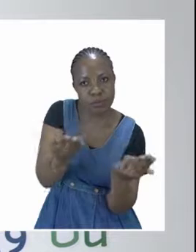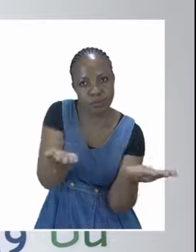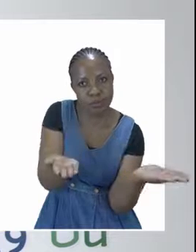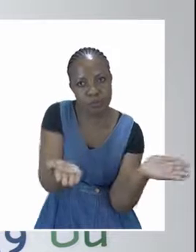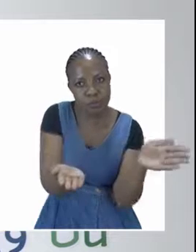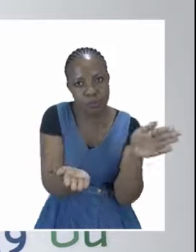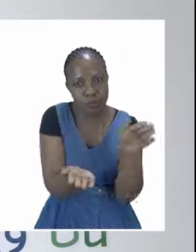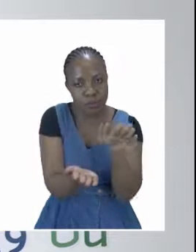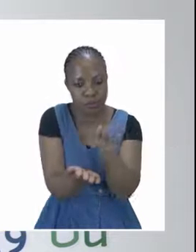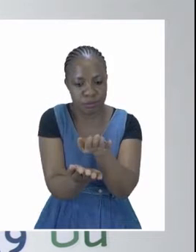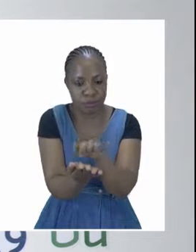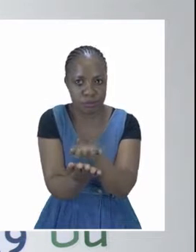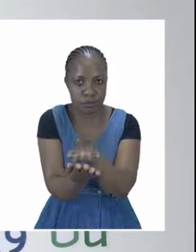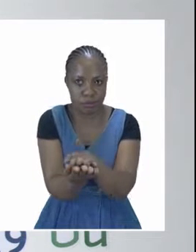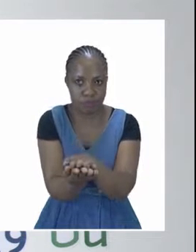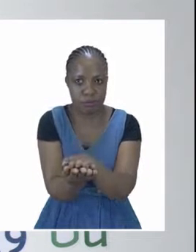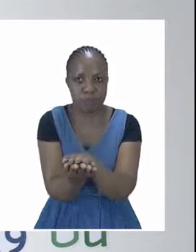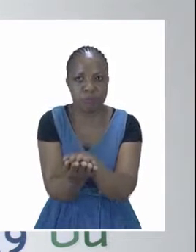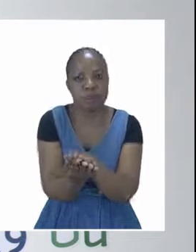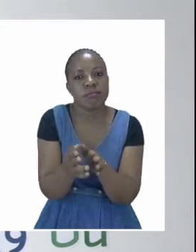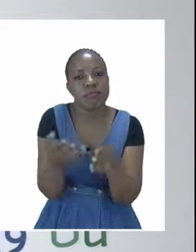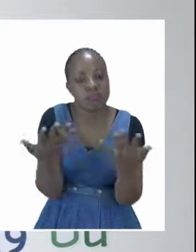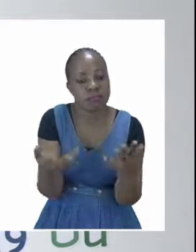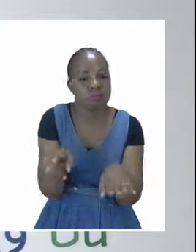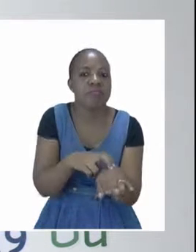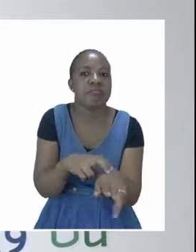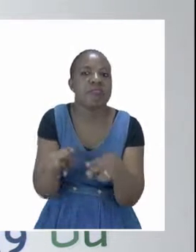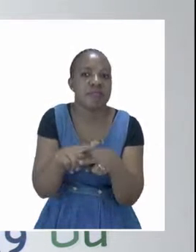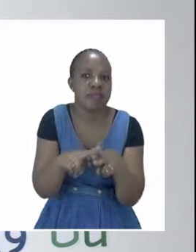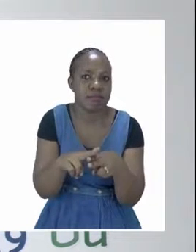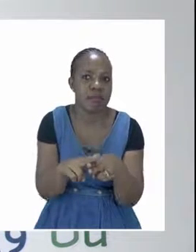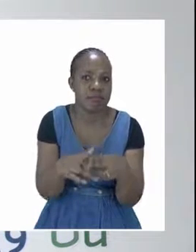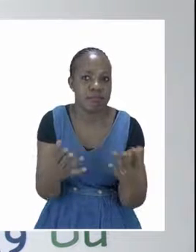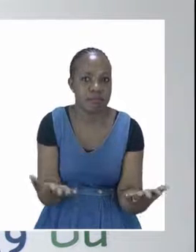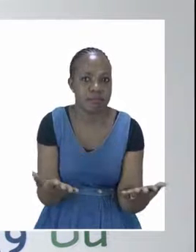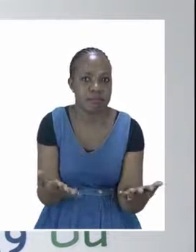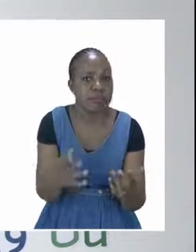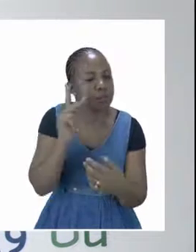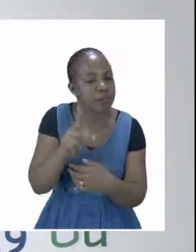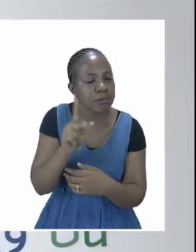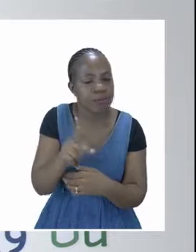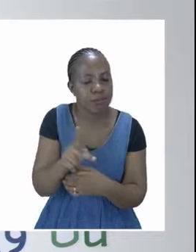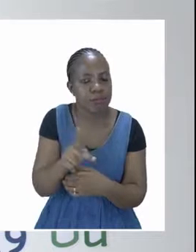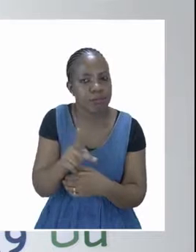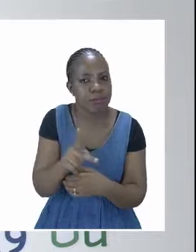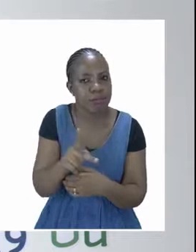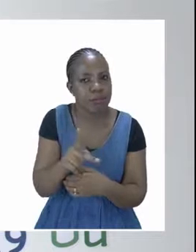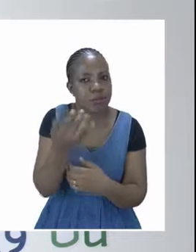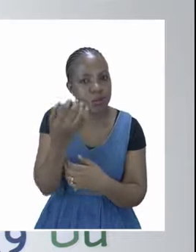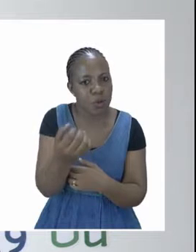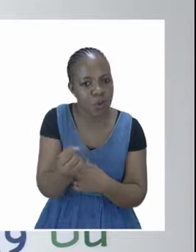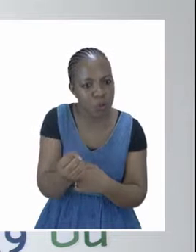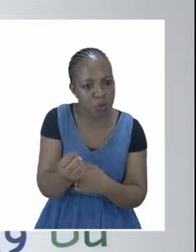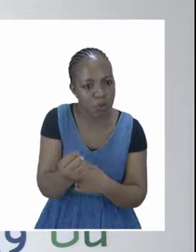it for ready to use. But there is more. We are also available on